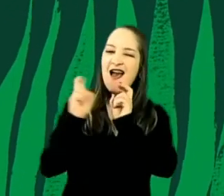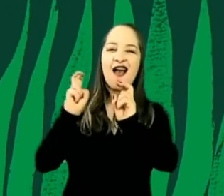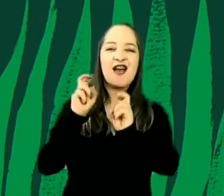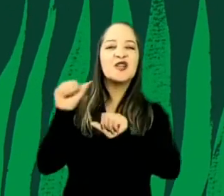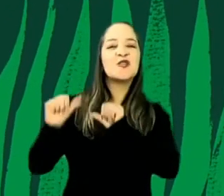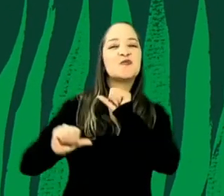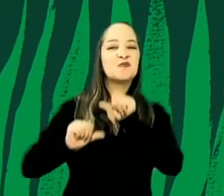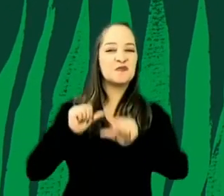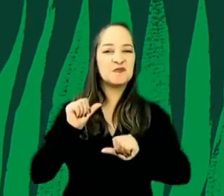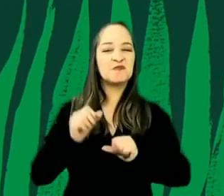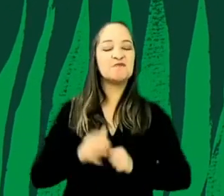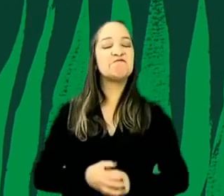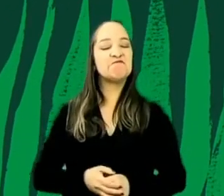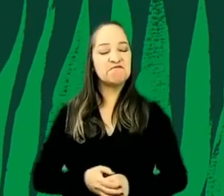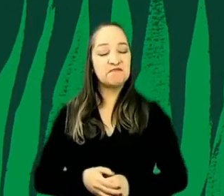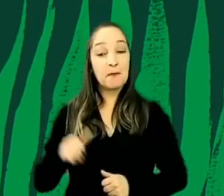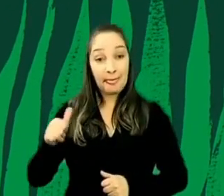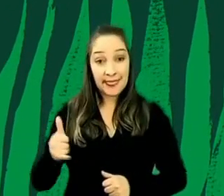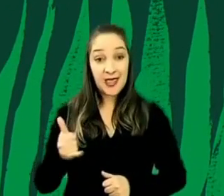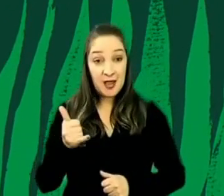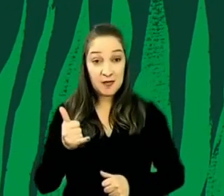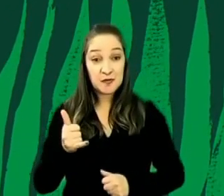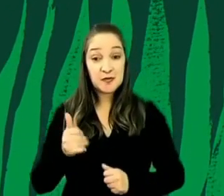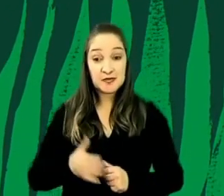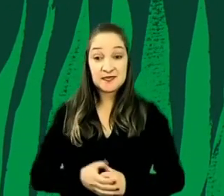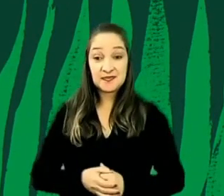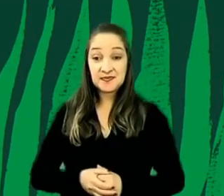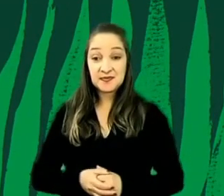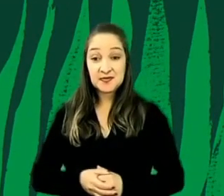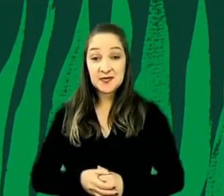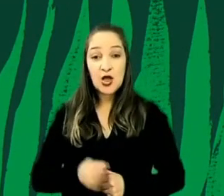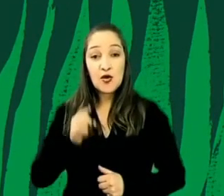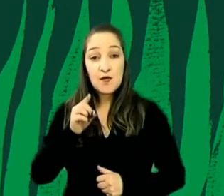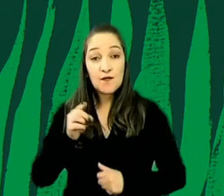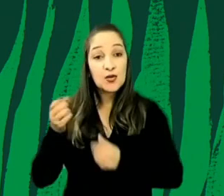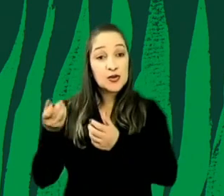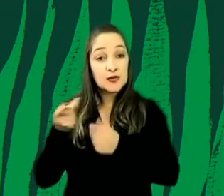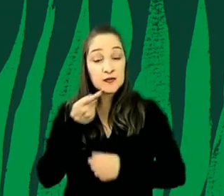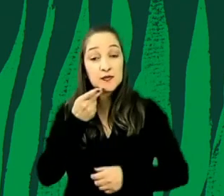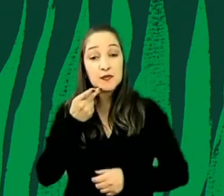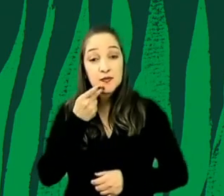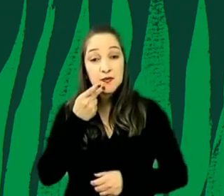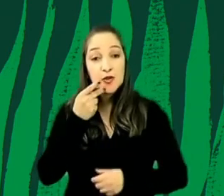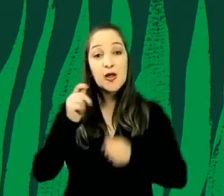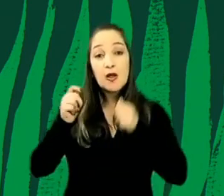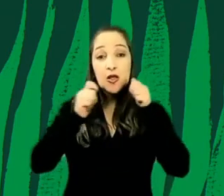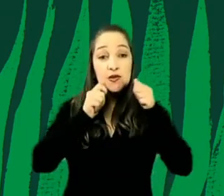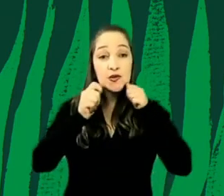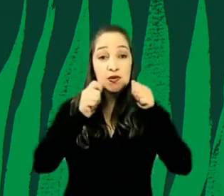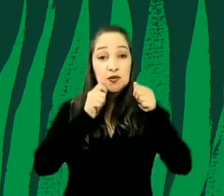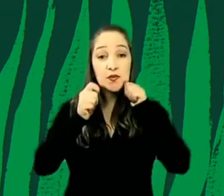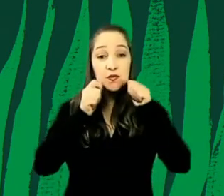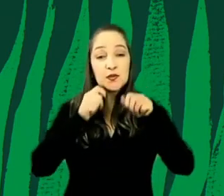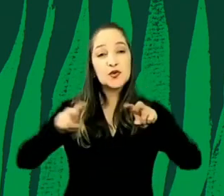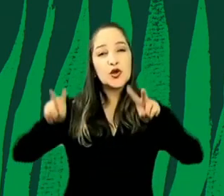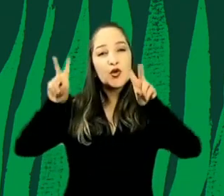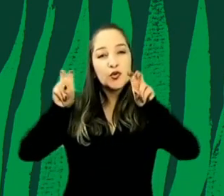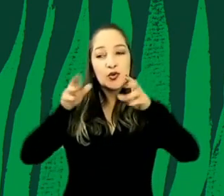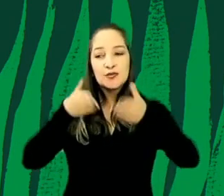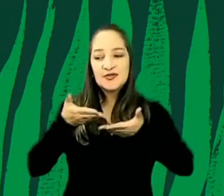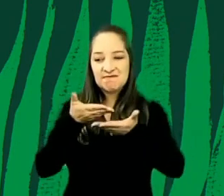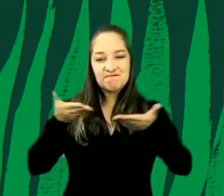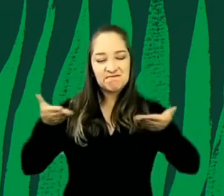shouts. Taking advantage of what you just said, Conceição, and picking up on what you said in the interviews concerning